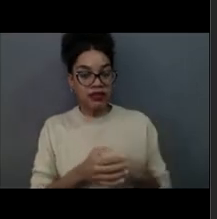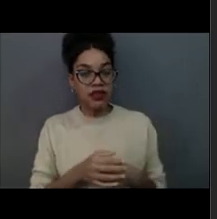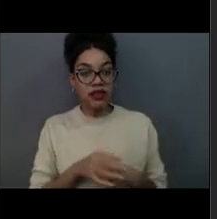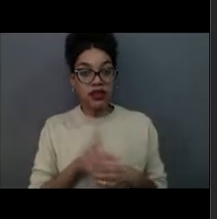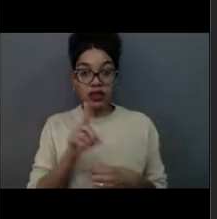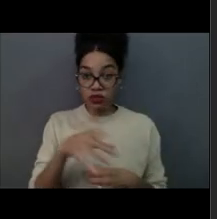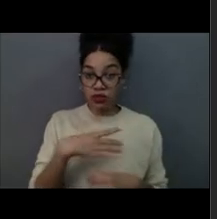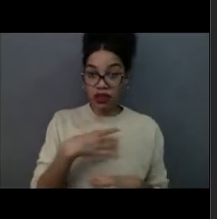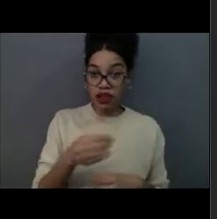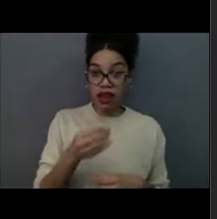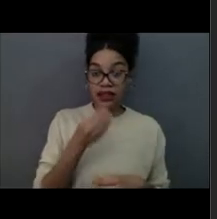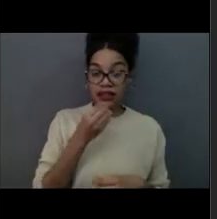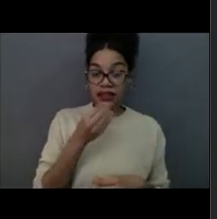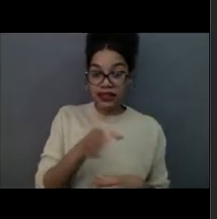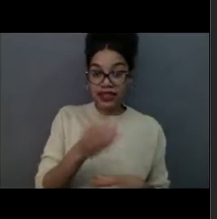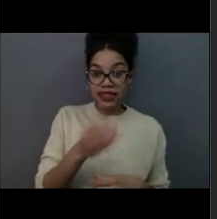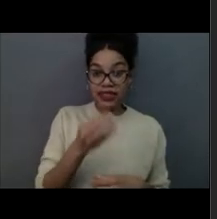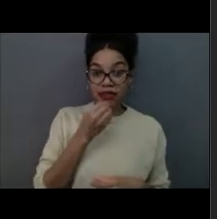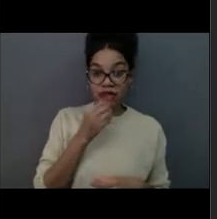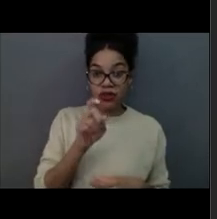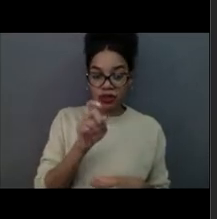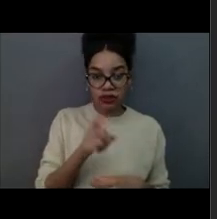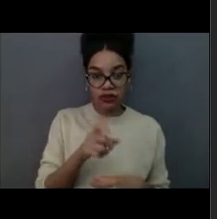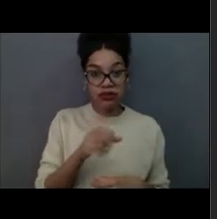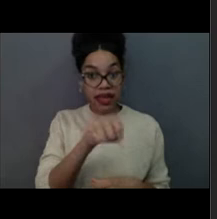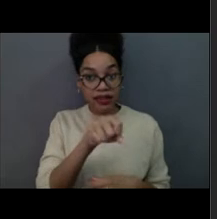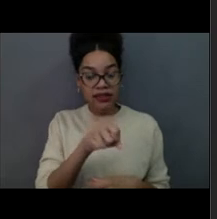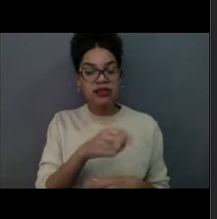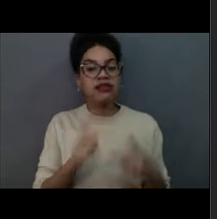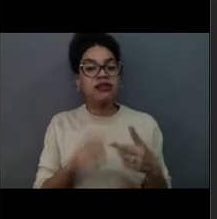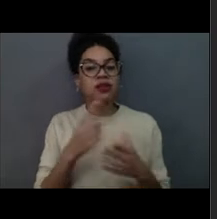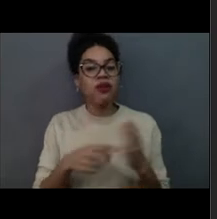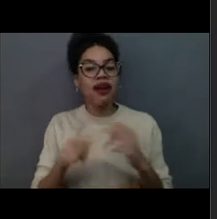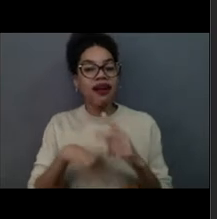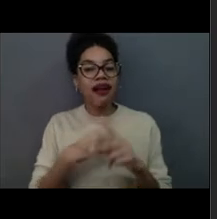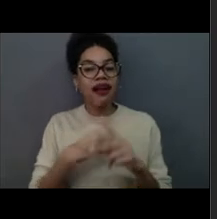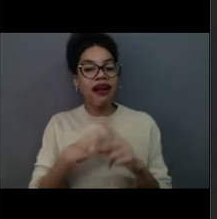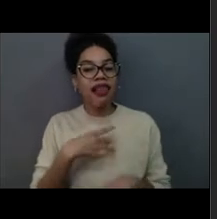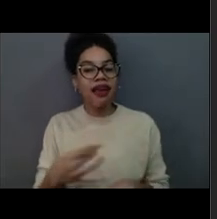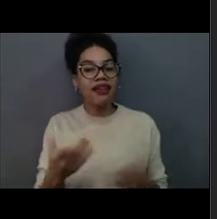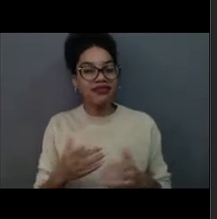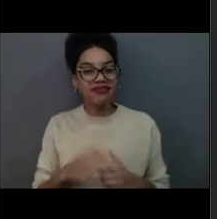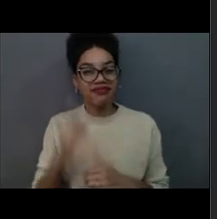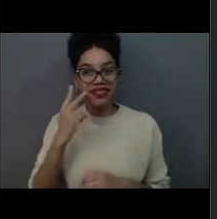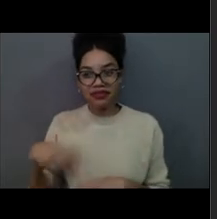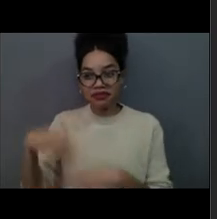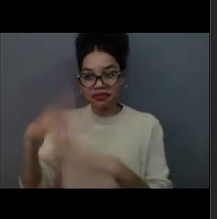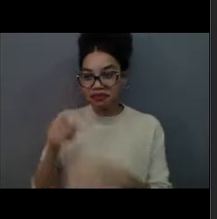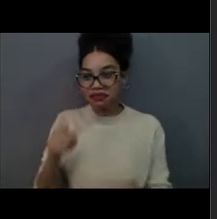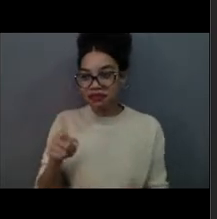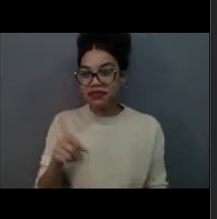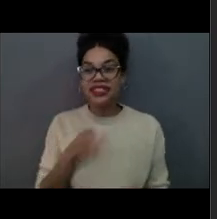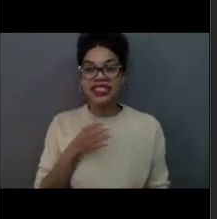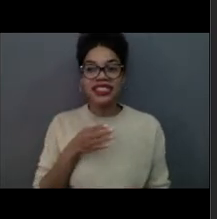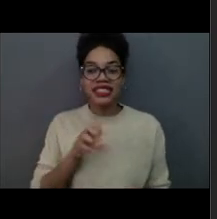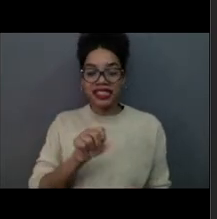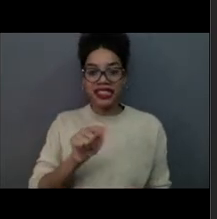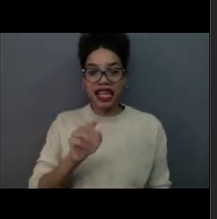seafood? And also tell us what kind. So let's see. Allison Paul loves salmon. Lachlan likes